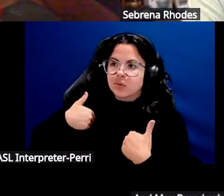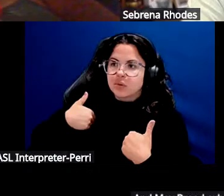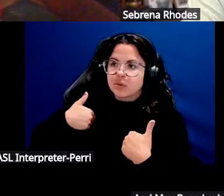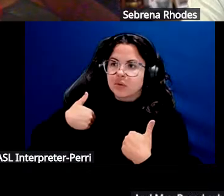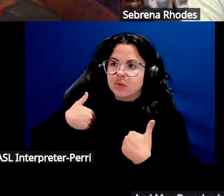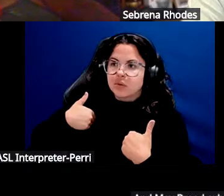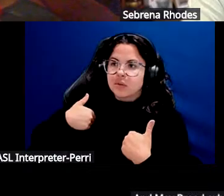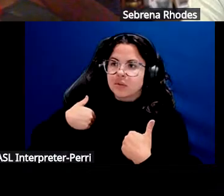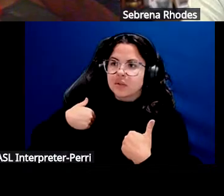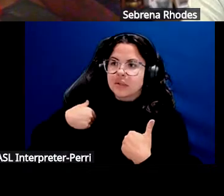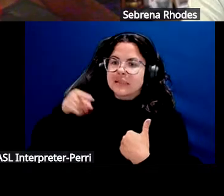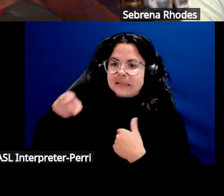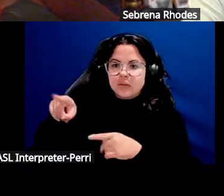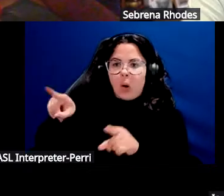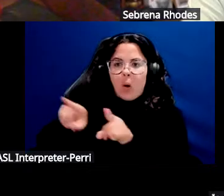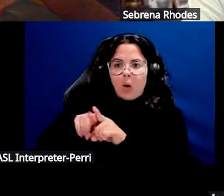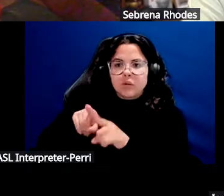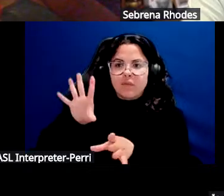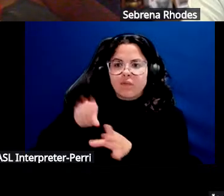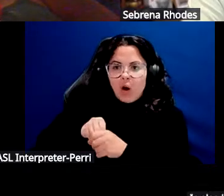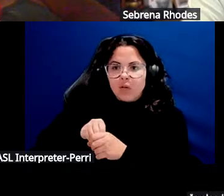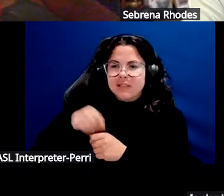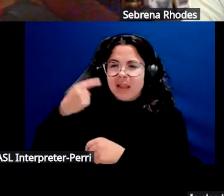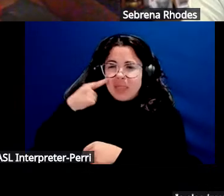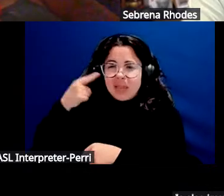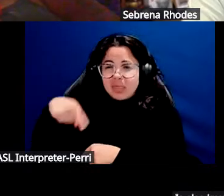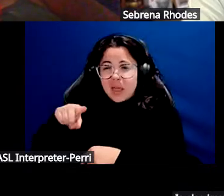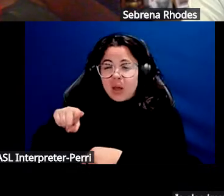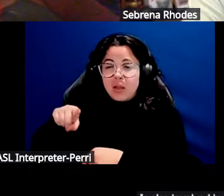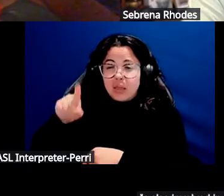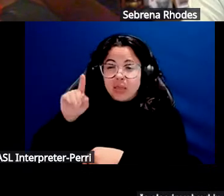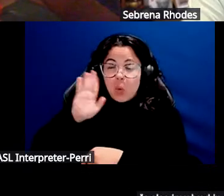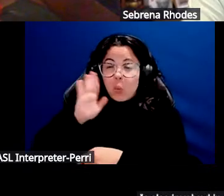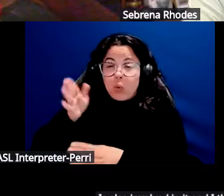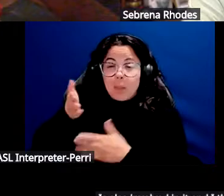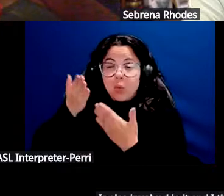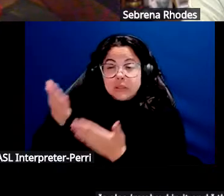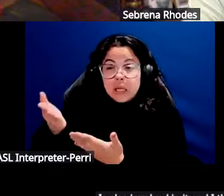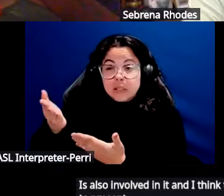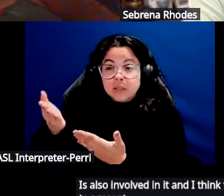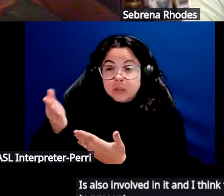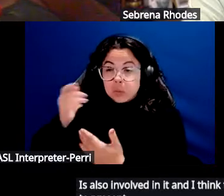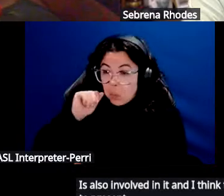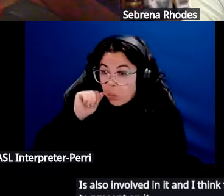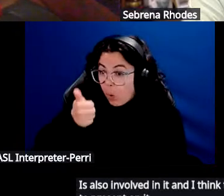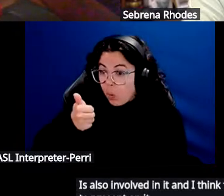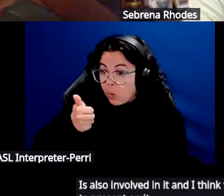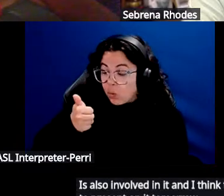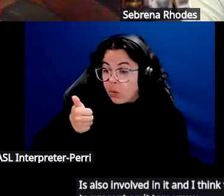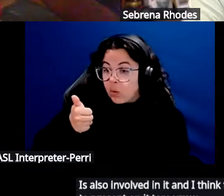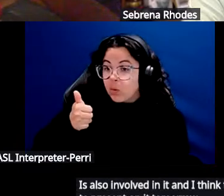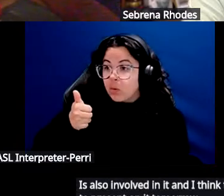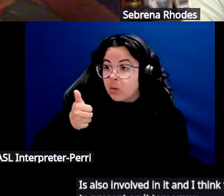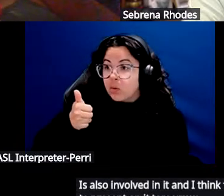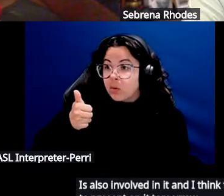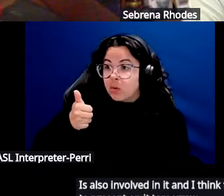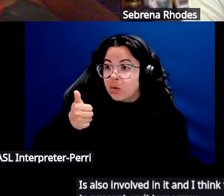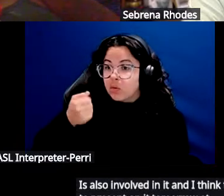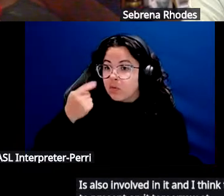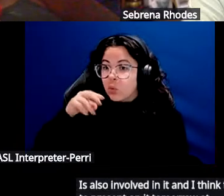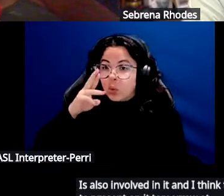is also involved in it. And I think they're going to present on it tomorrow at the